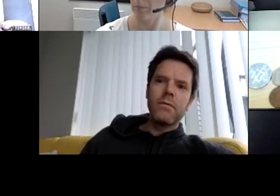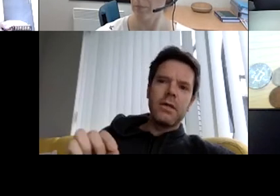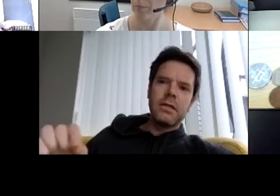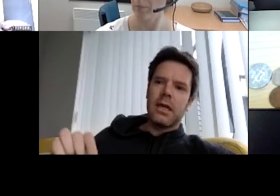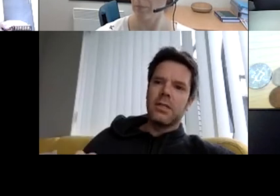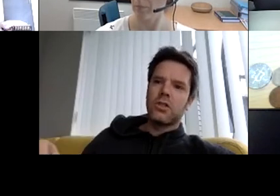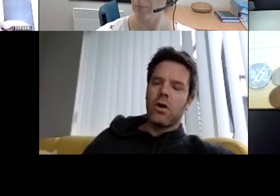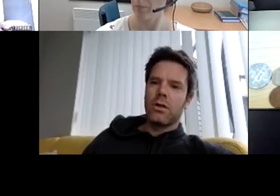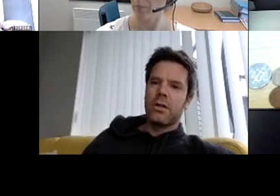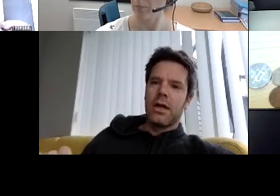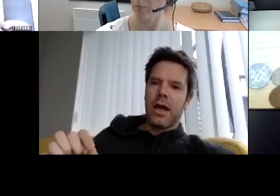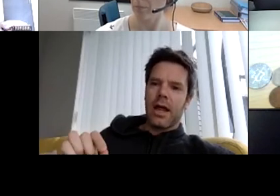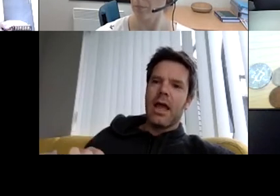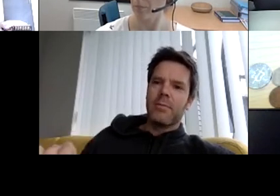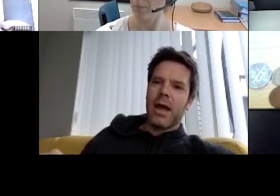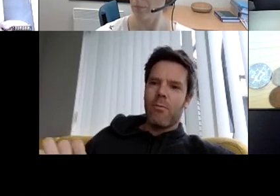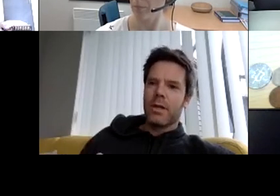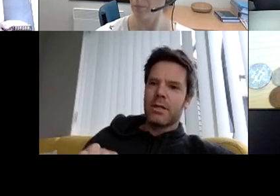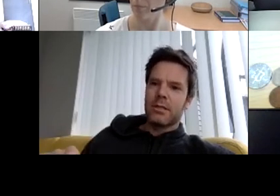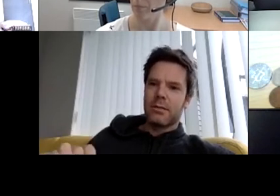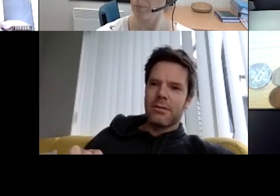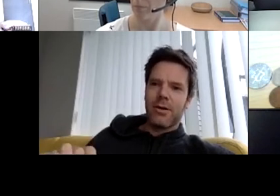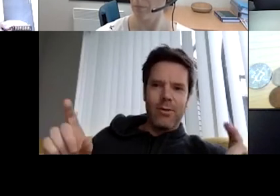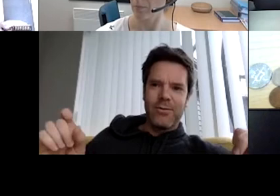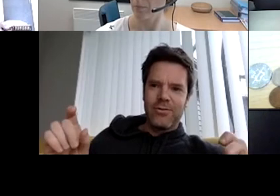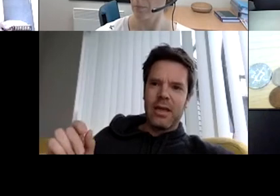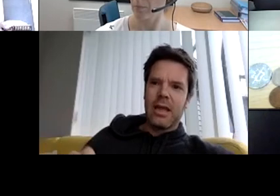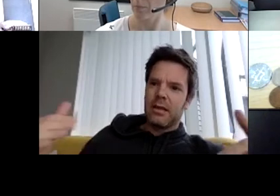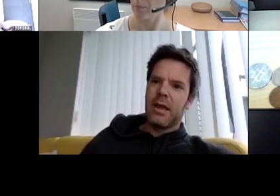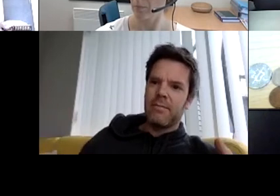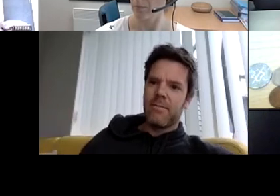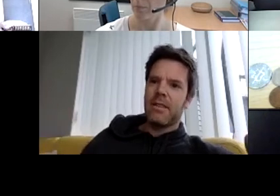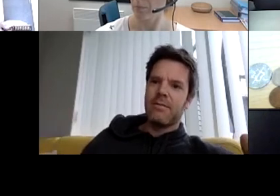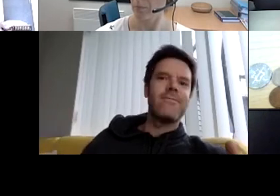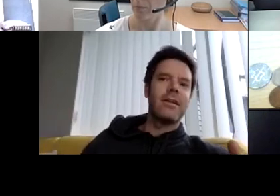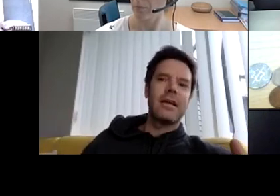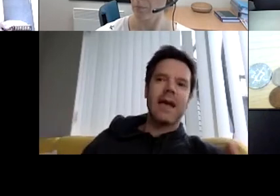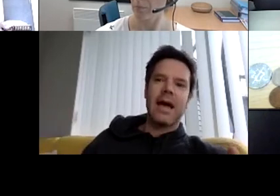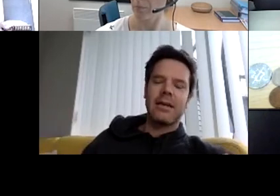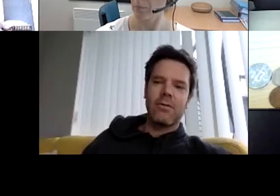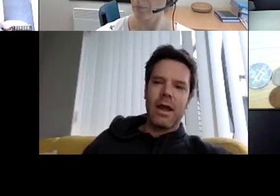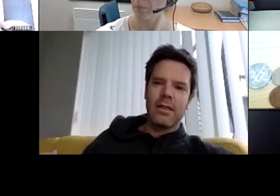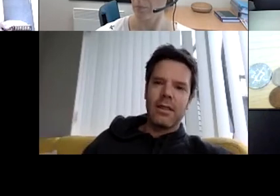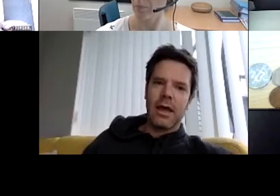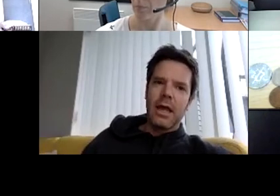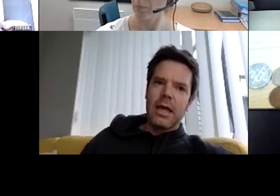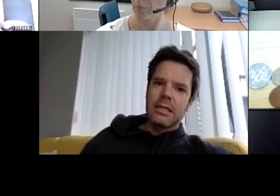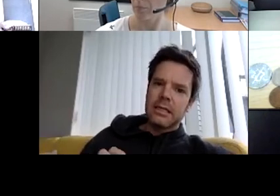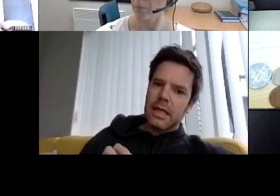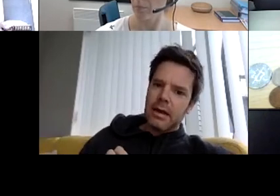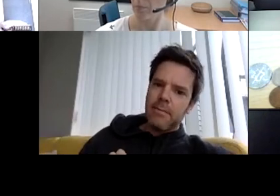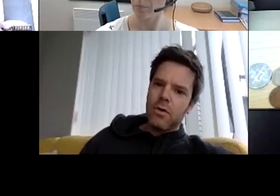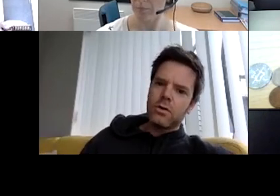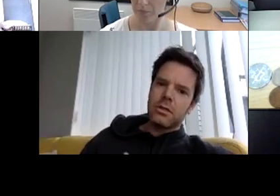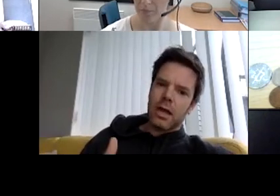All of these hinge on a claim about what is a refugee, and then targeted around that.